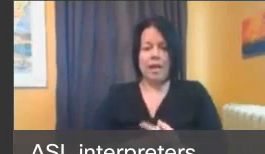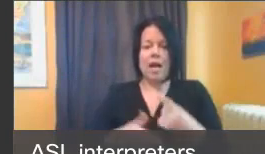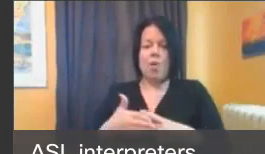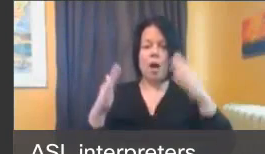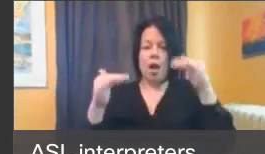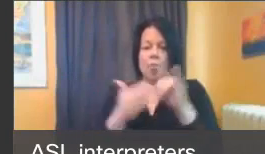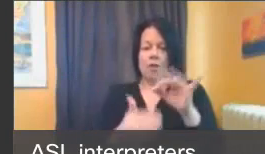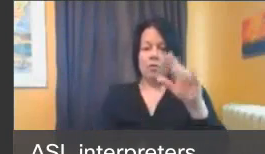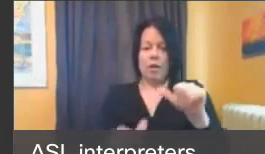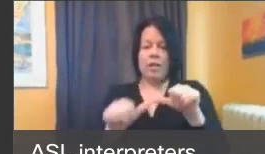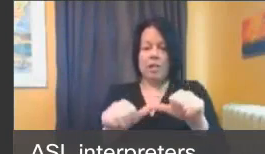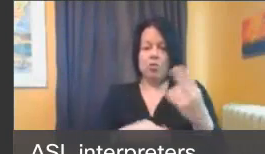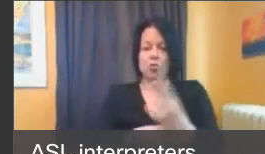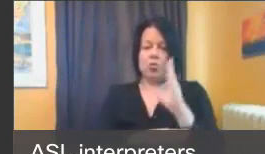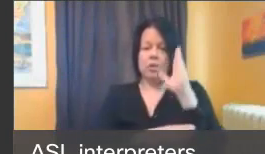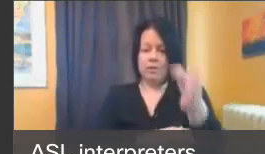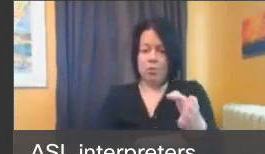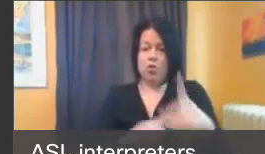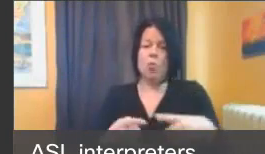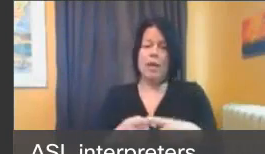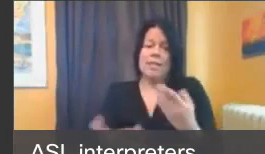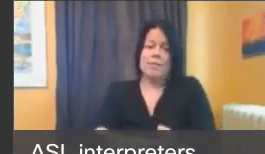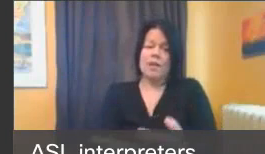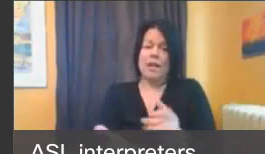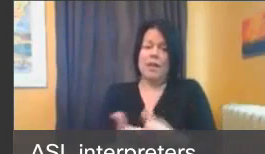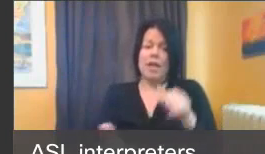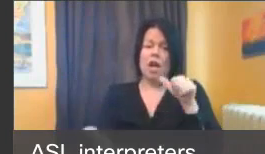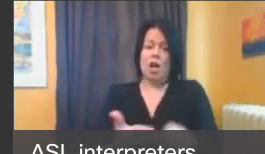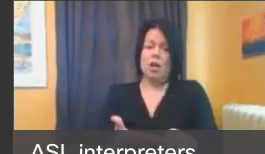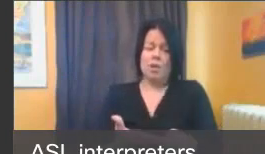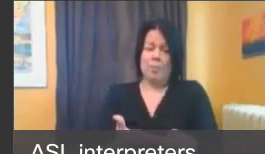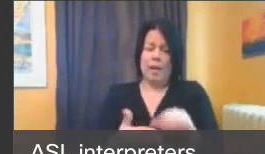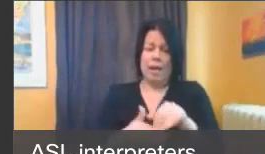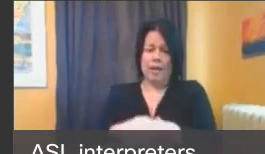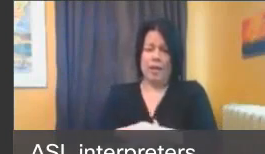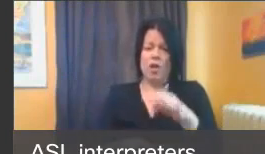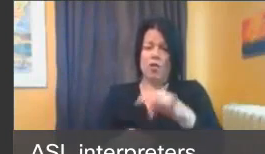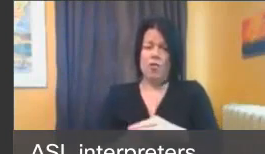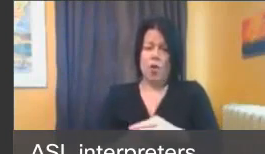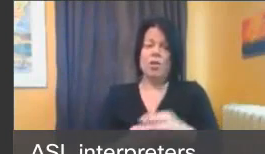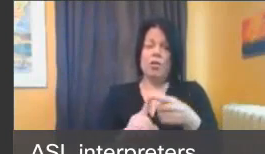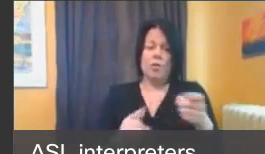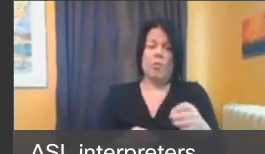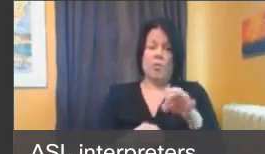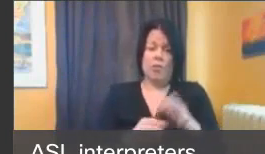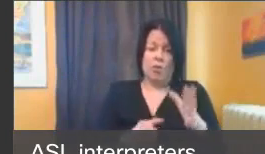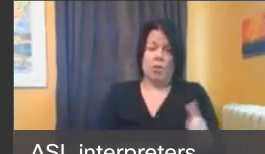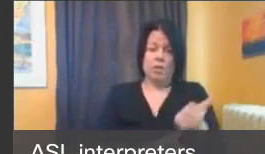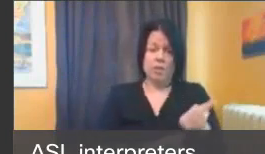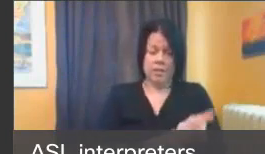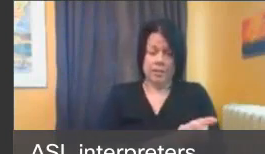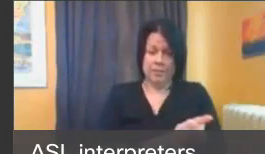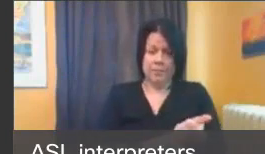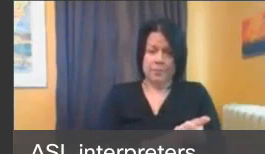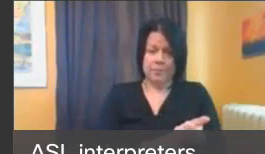use in the future when it comes to verifying that our vote by mail ballots are in fact coming from the voters